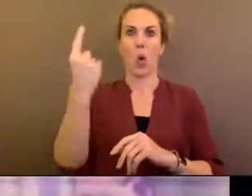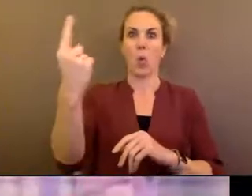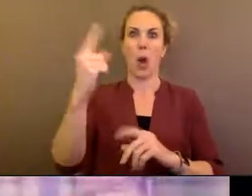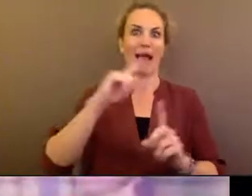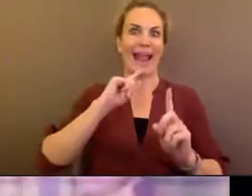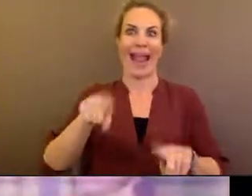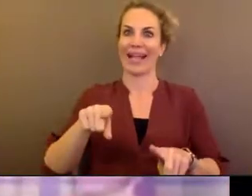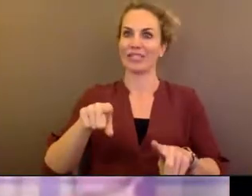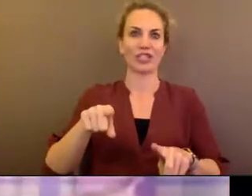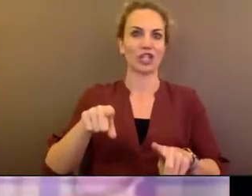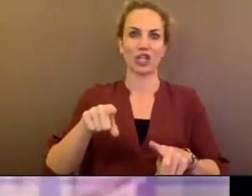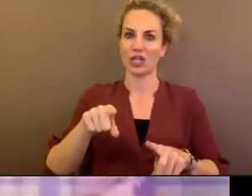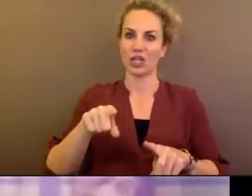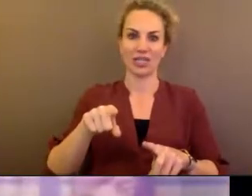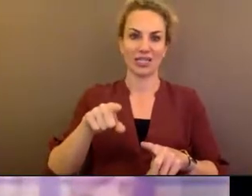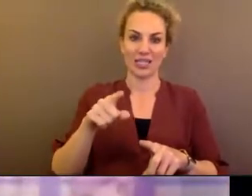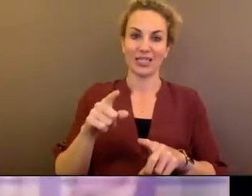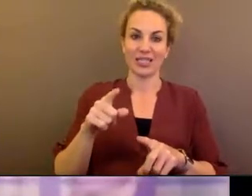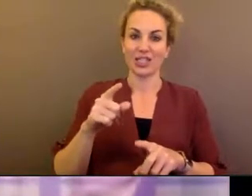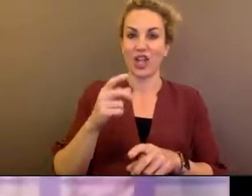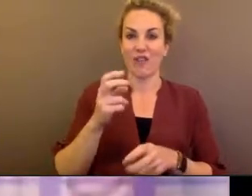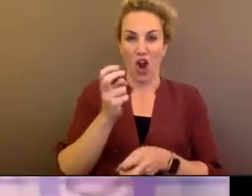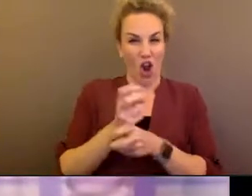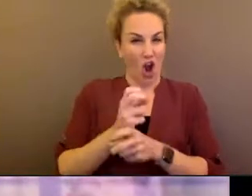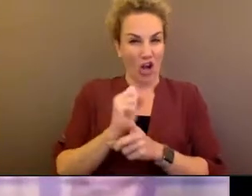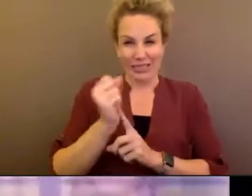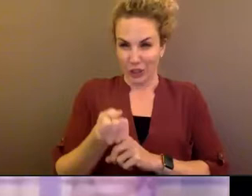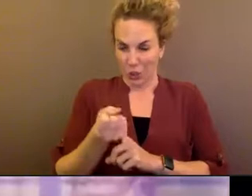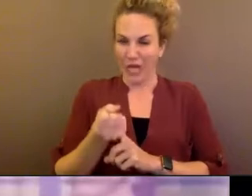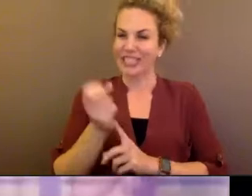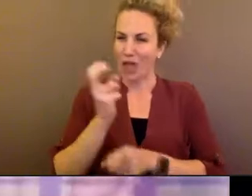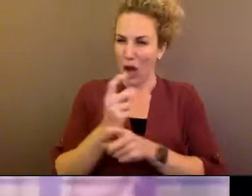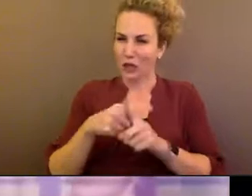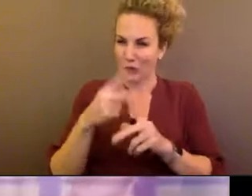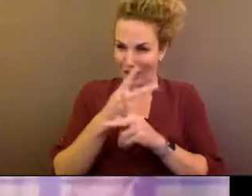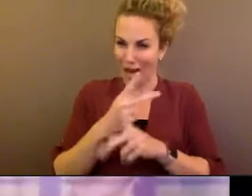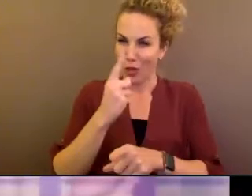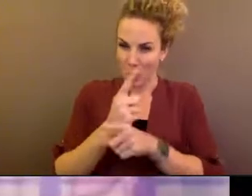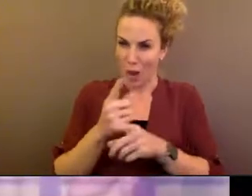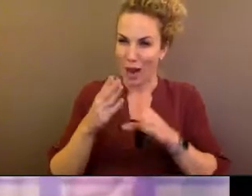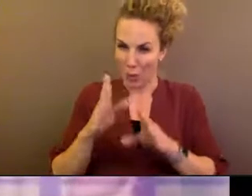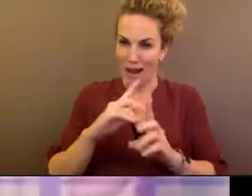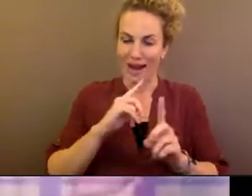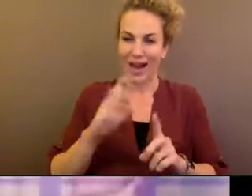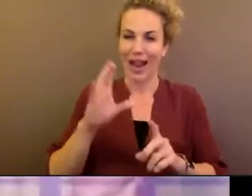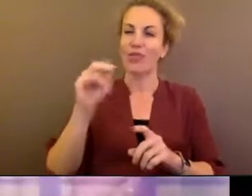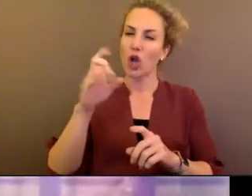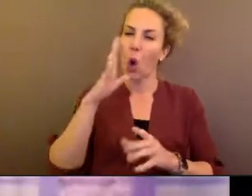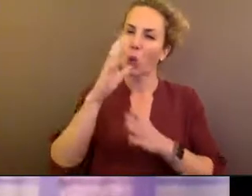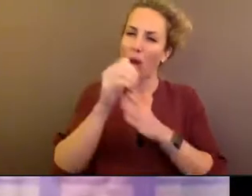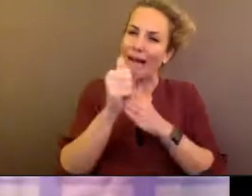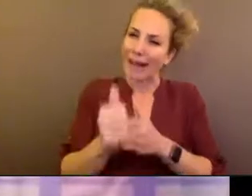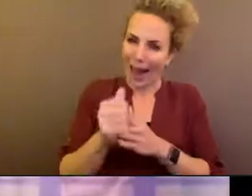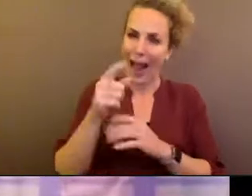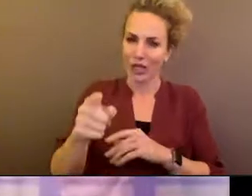The harder the dilemma, the harder it is to come up with the answer, because you really have to think about it, and the code will guide you.